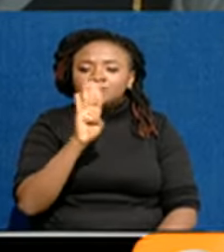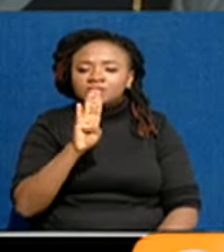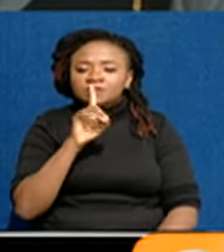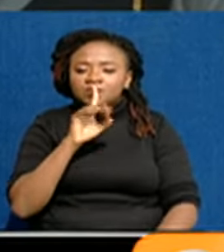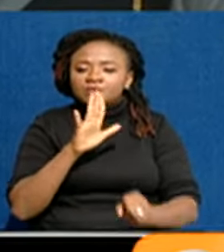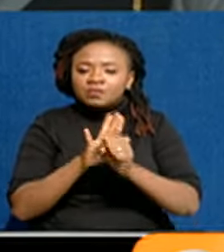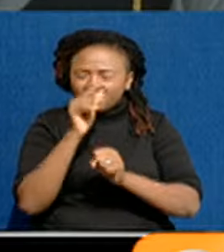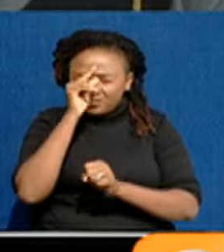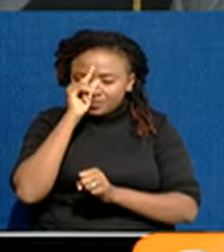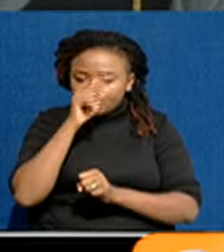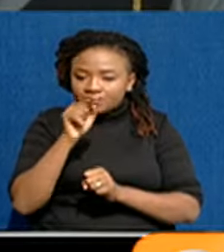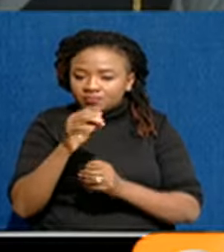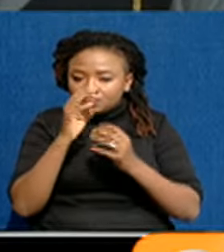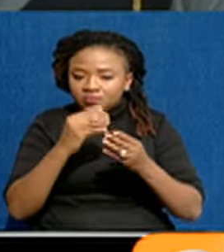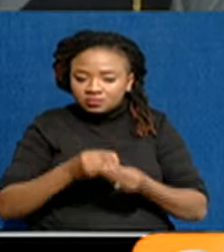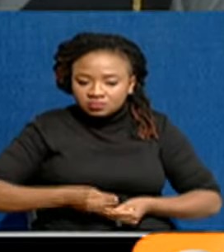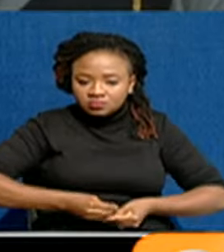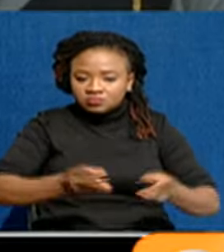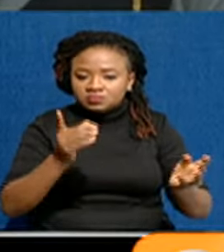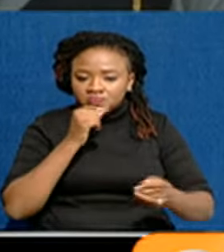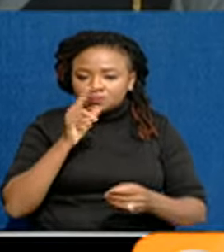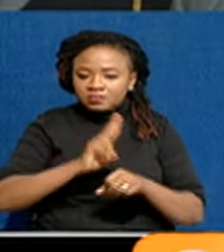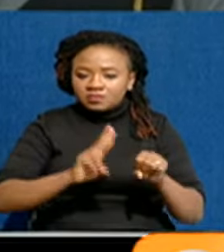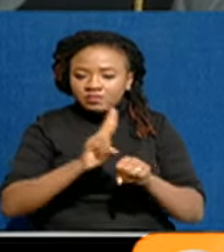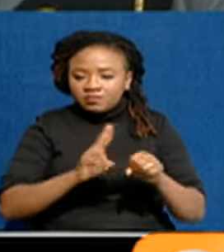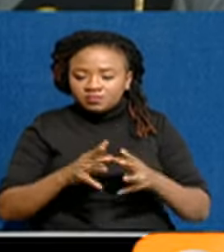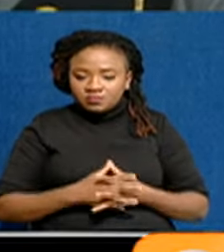government has already been disbursed?